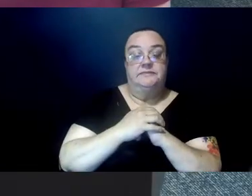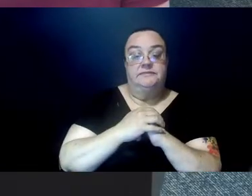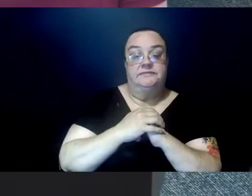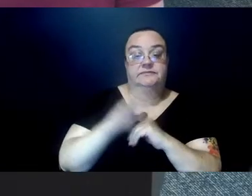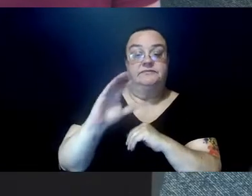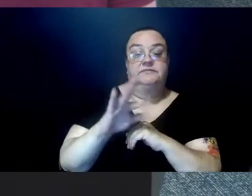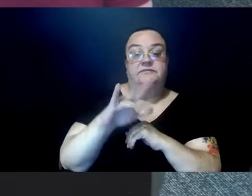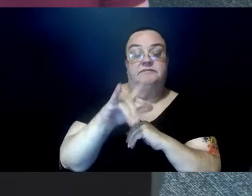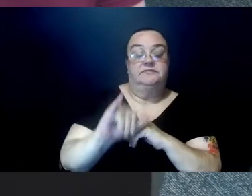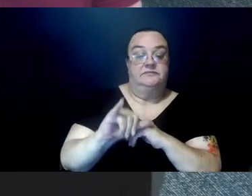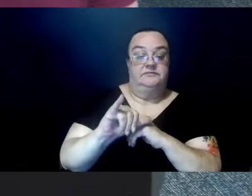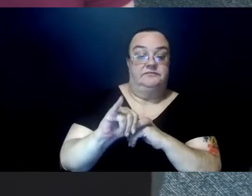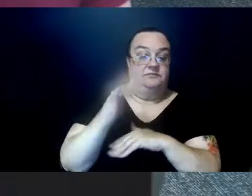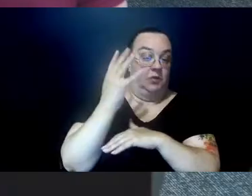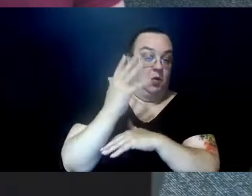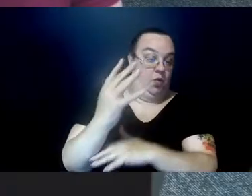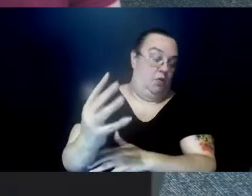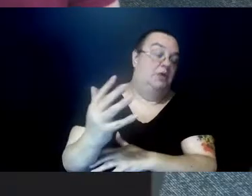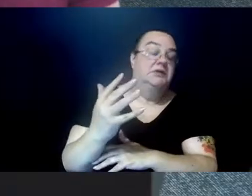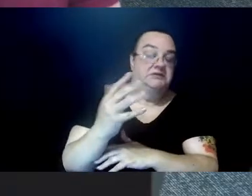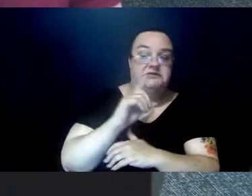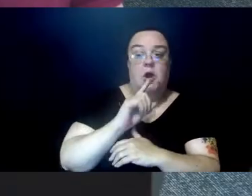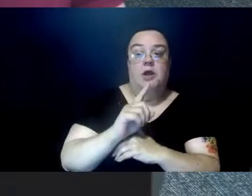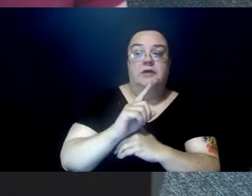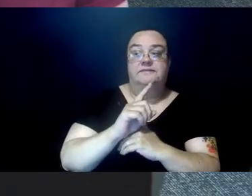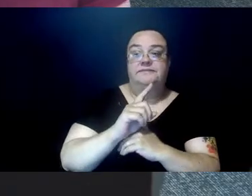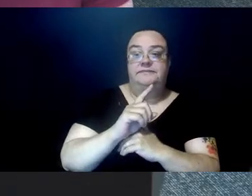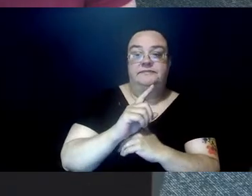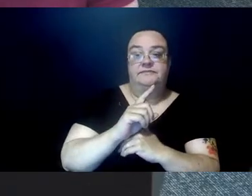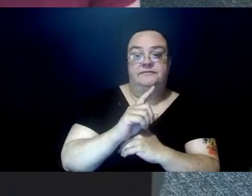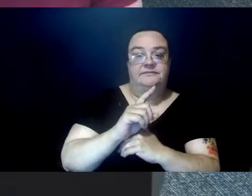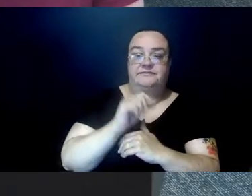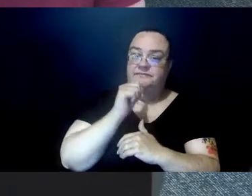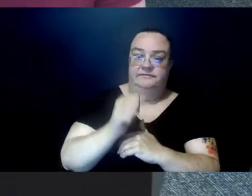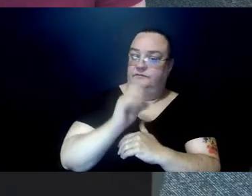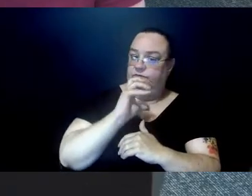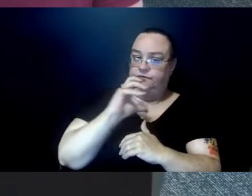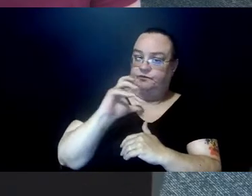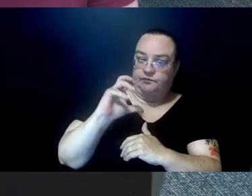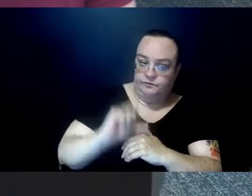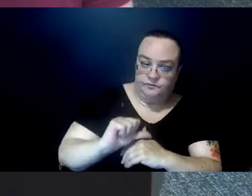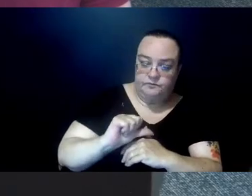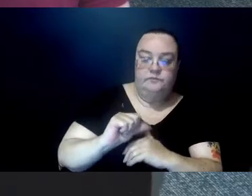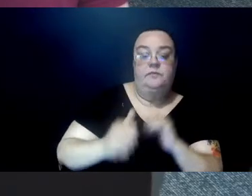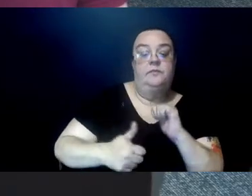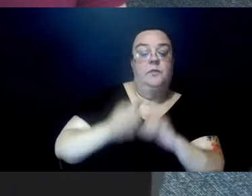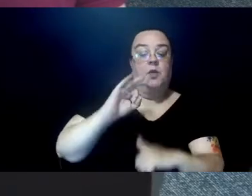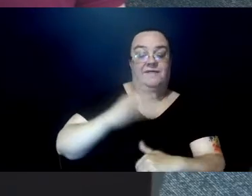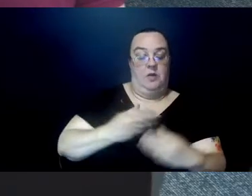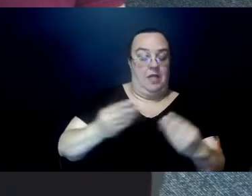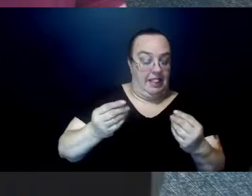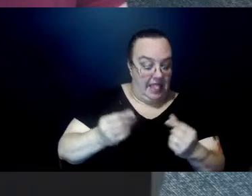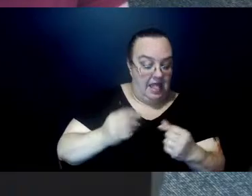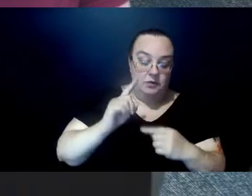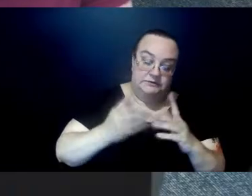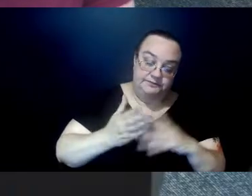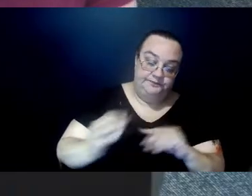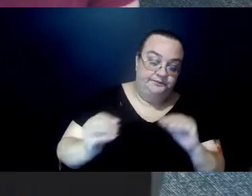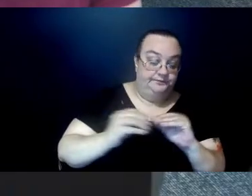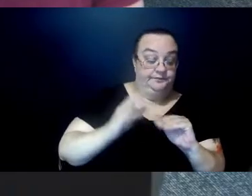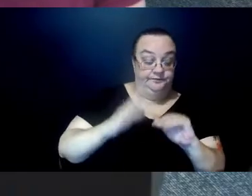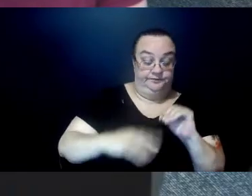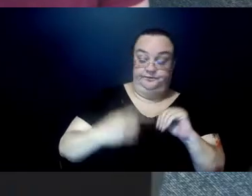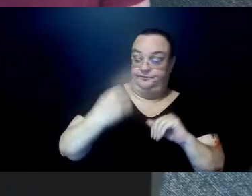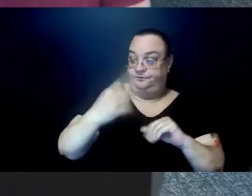Cheverly's woods are by no means old forests. Most of our land has been through more than one clearing for farms